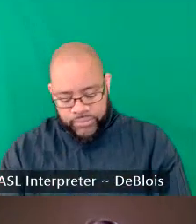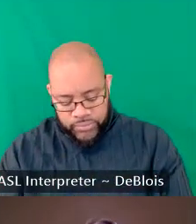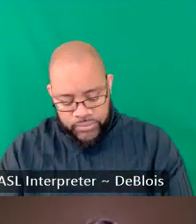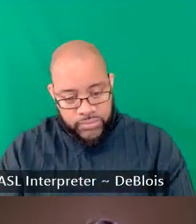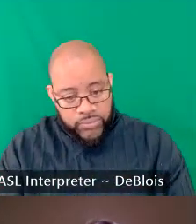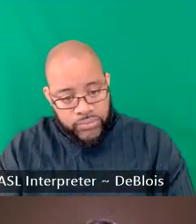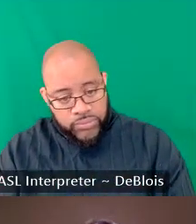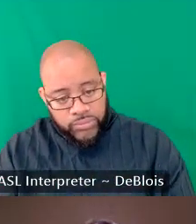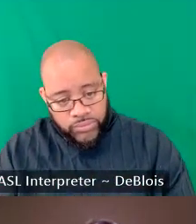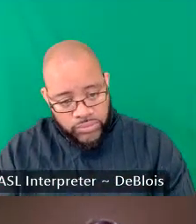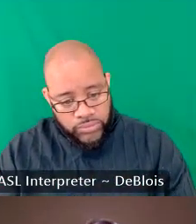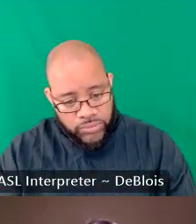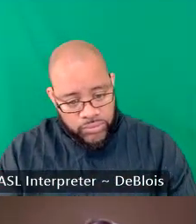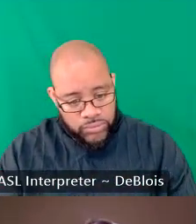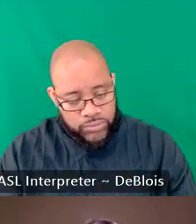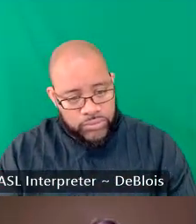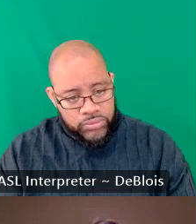So there are,